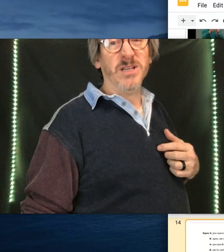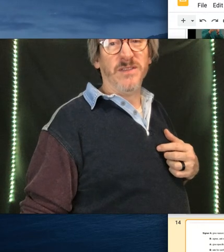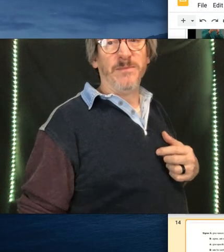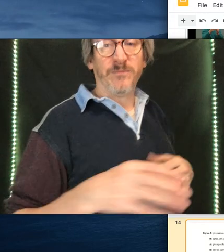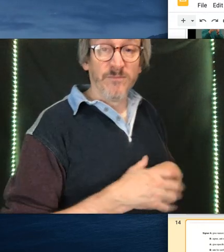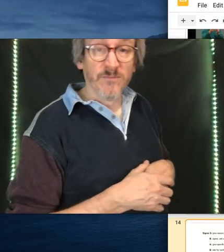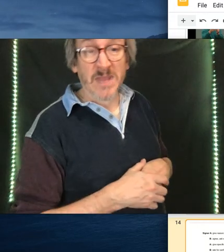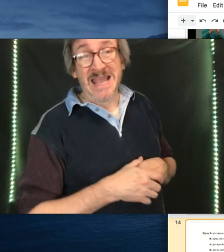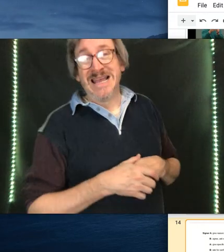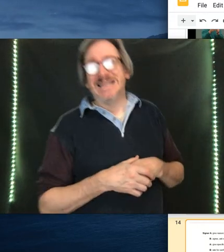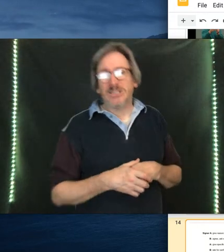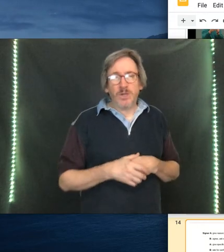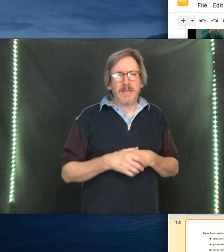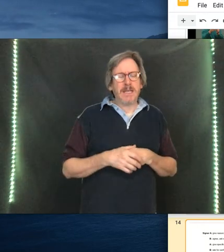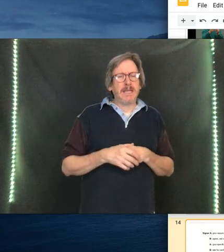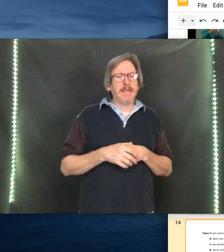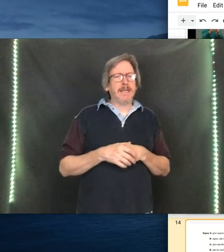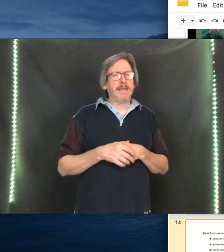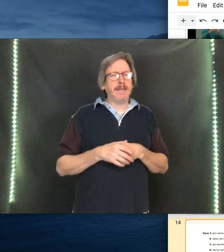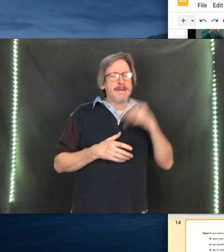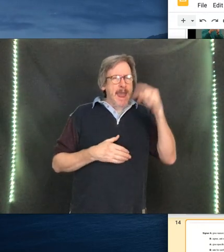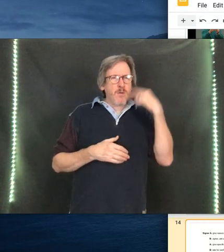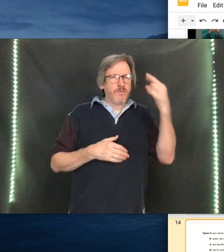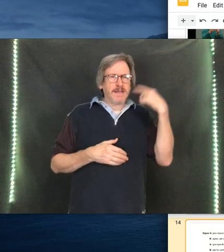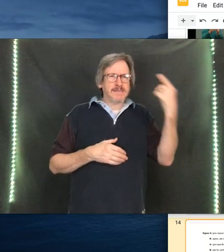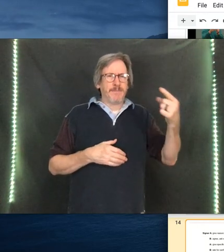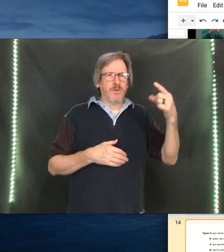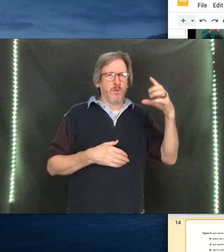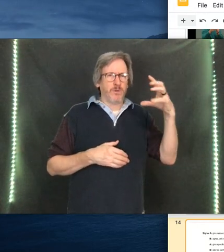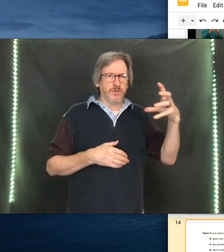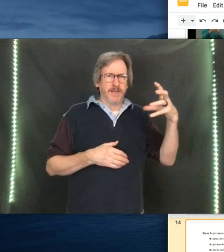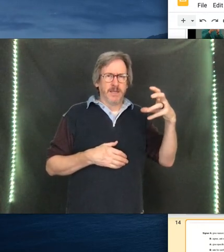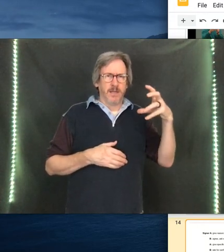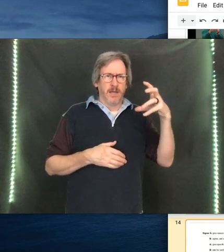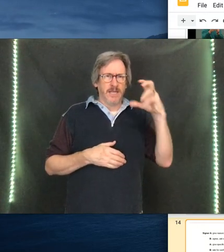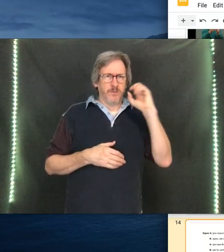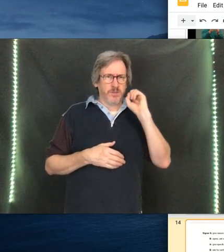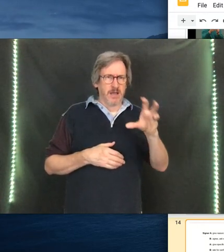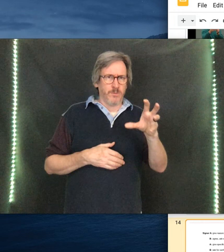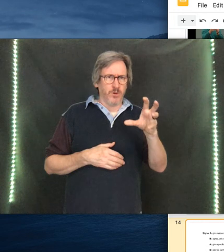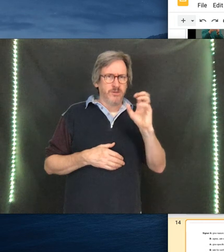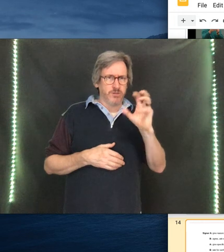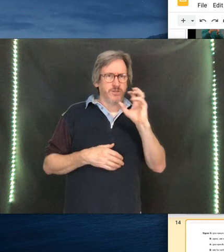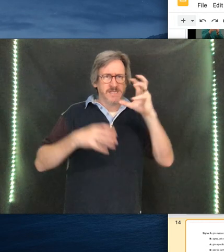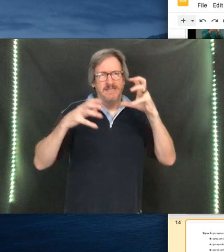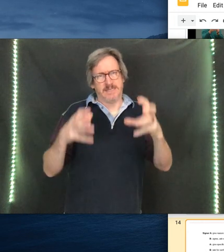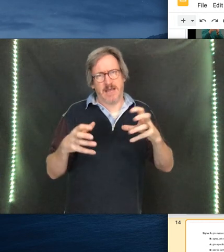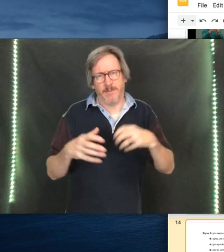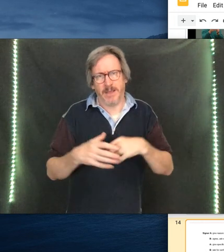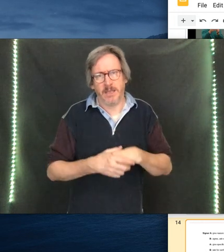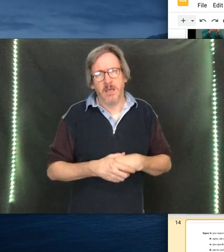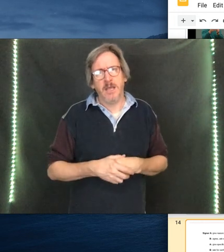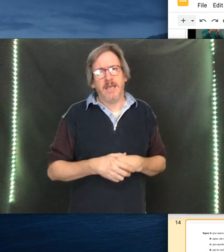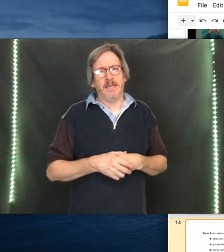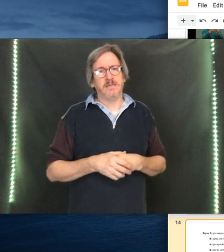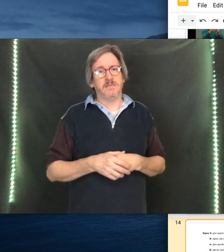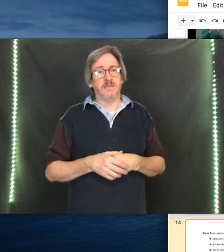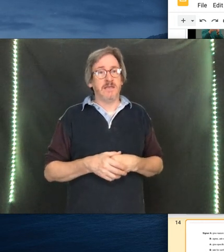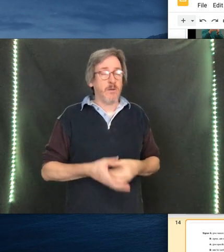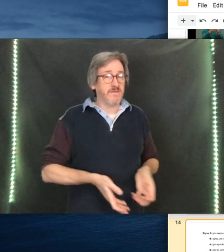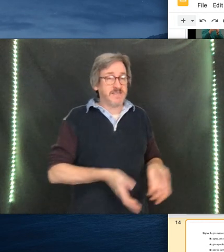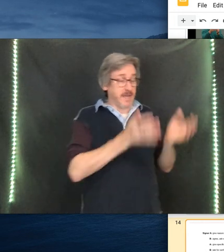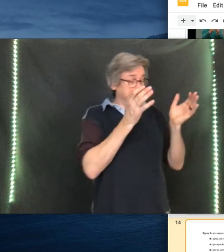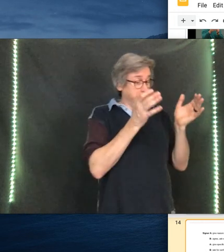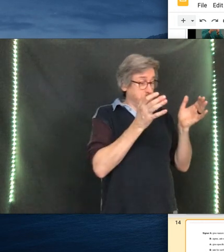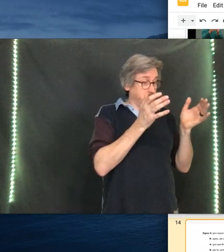A bunch of them. So now the next step in what we're doing, how the book introduces this topic, is